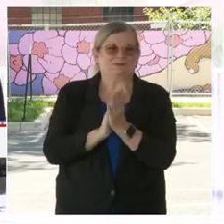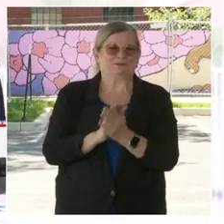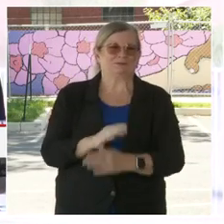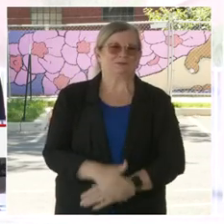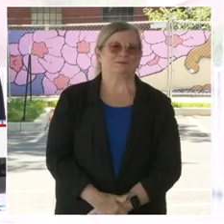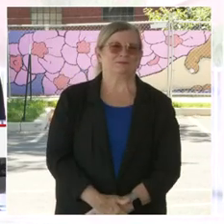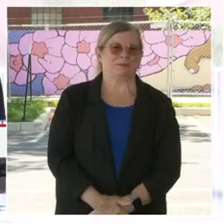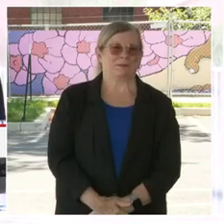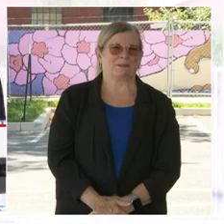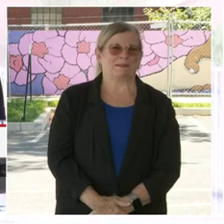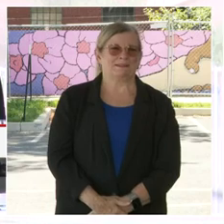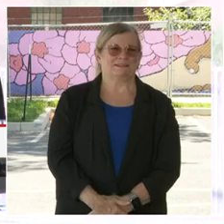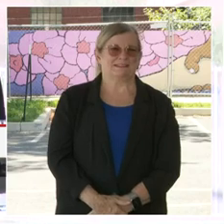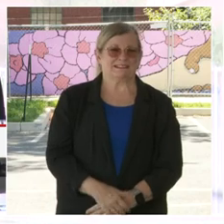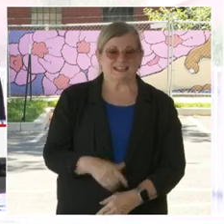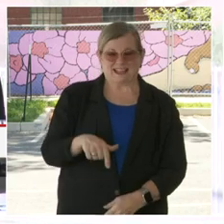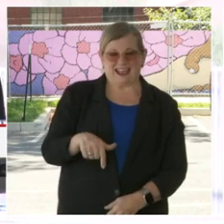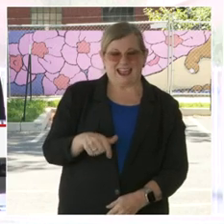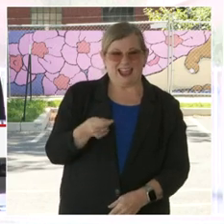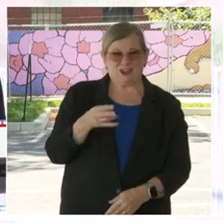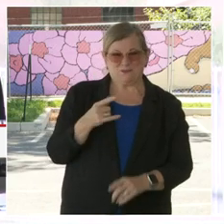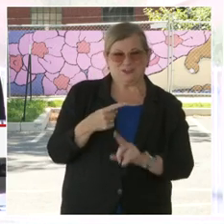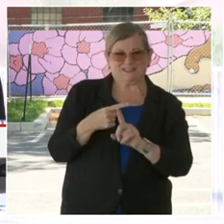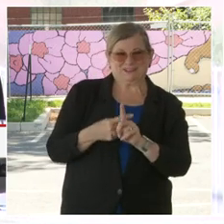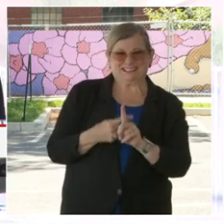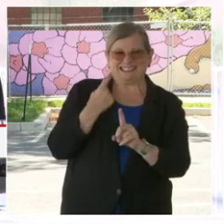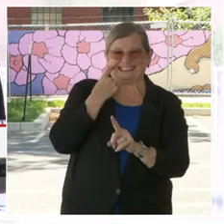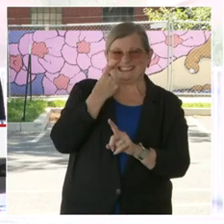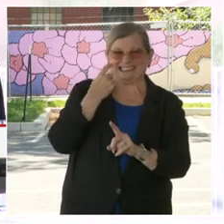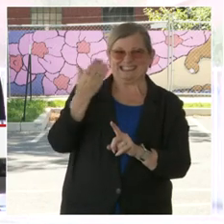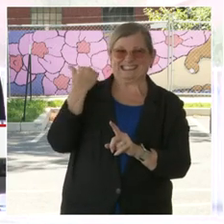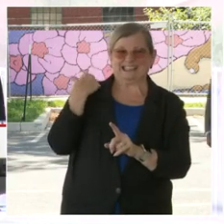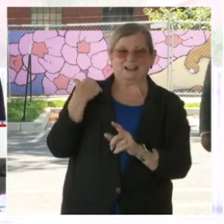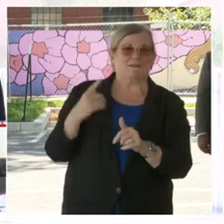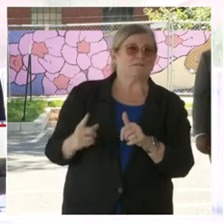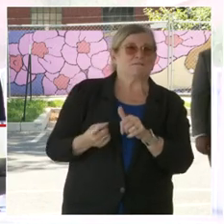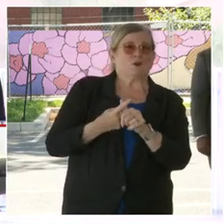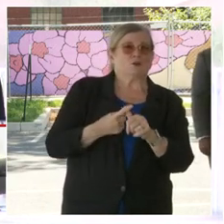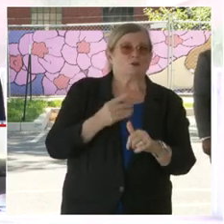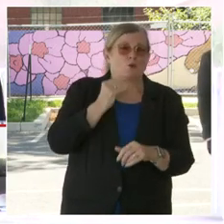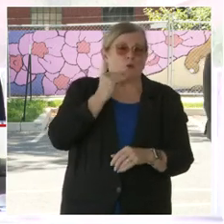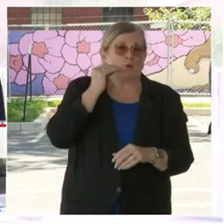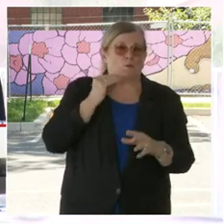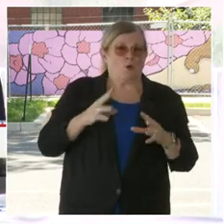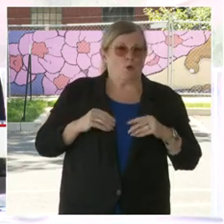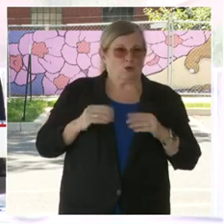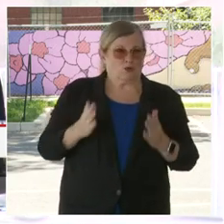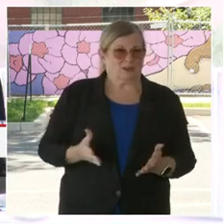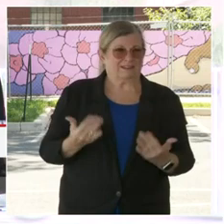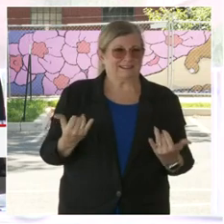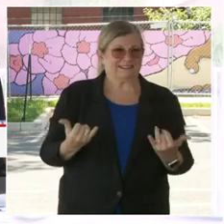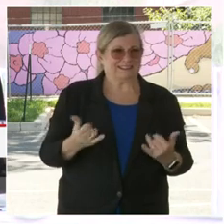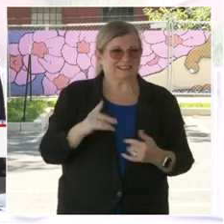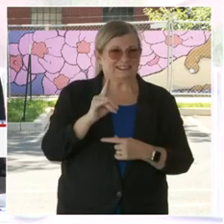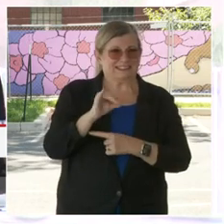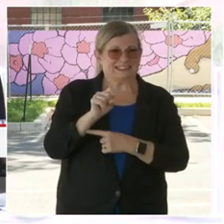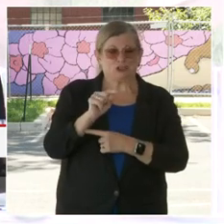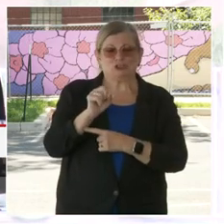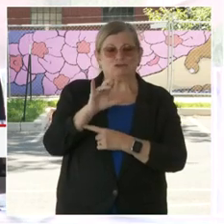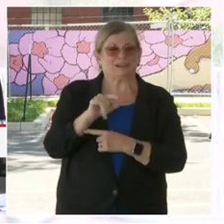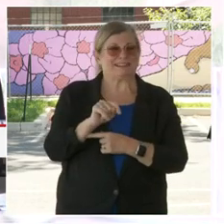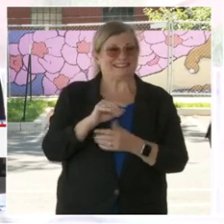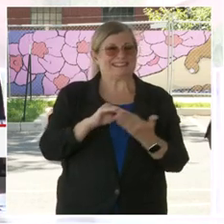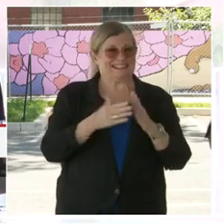In April of this year, we officially welcomed our first homeowners at the district towns at St. Elizabeth East,